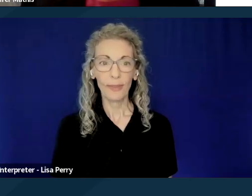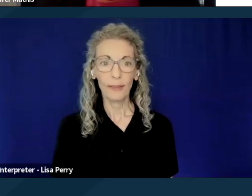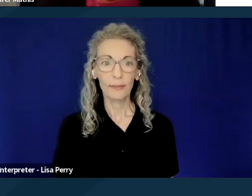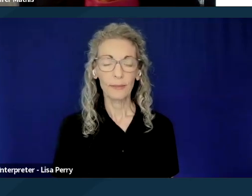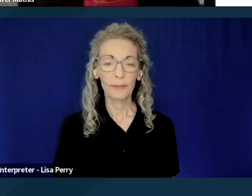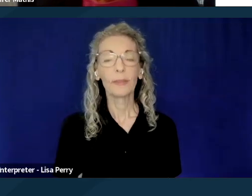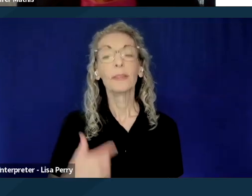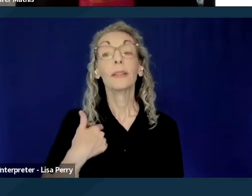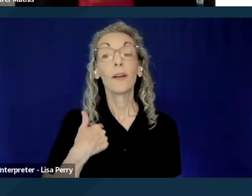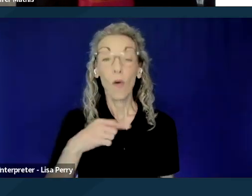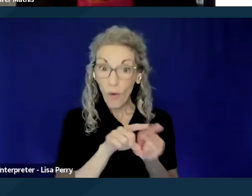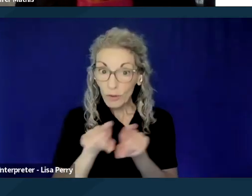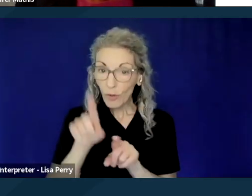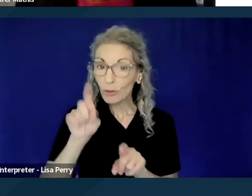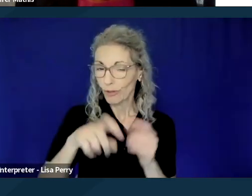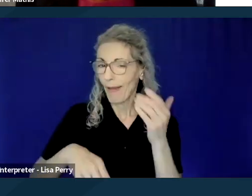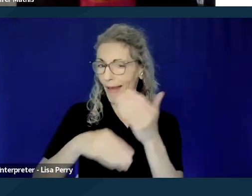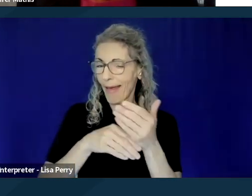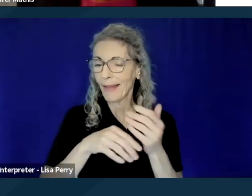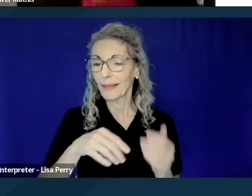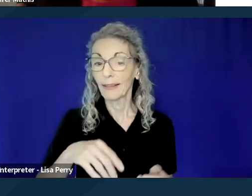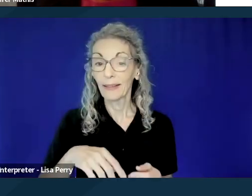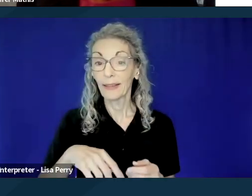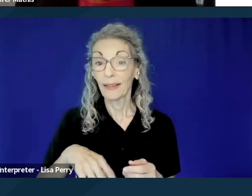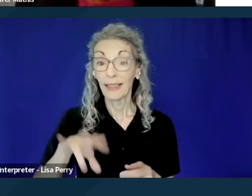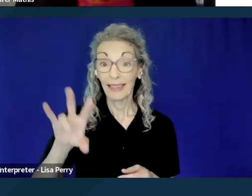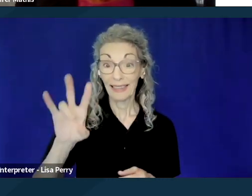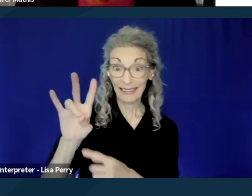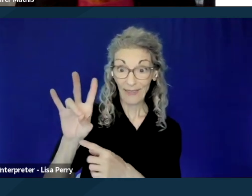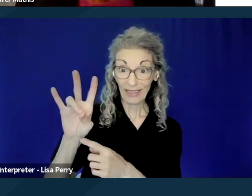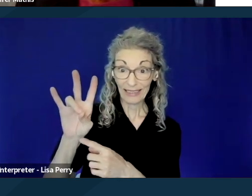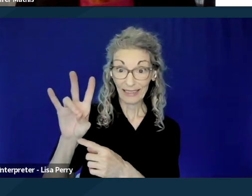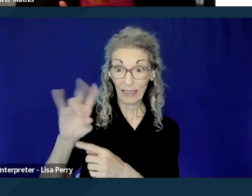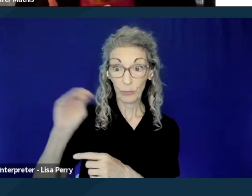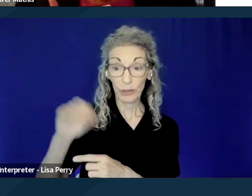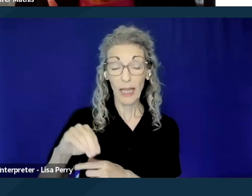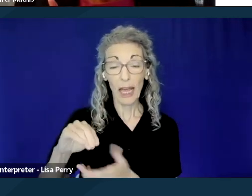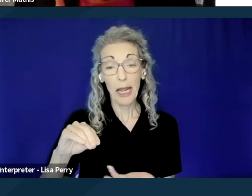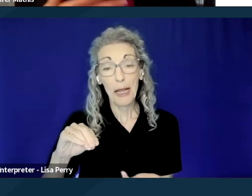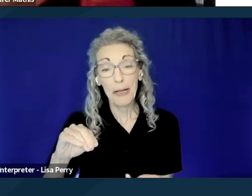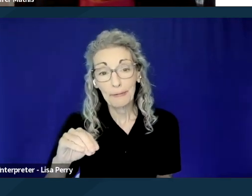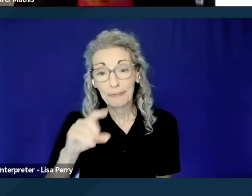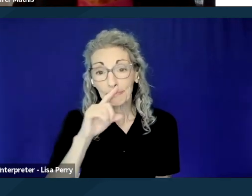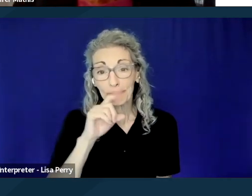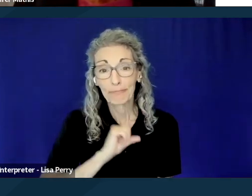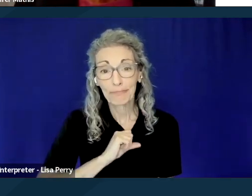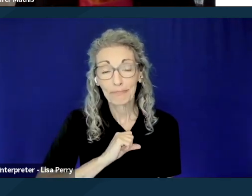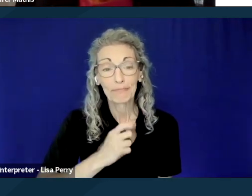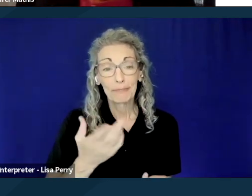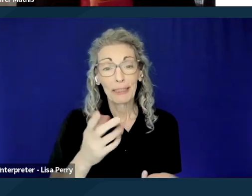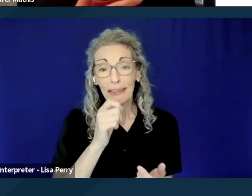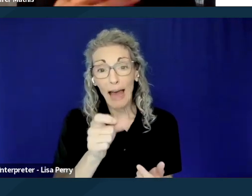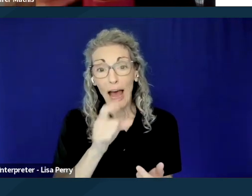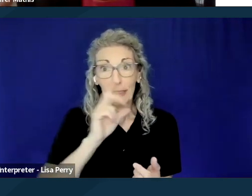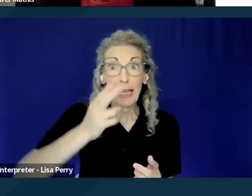And I should say also that 7% was a fairly modest goal. There were the ADA Amendments